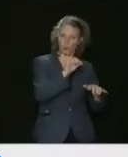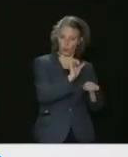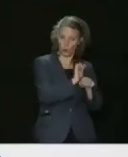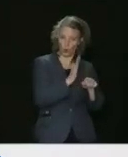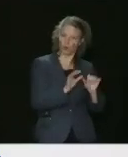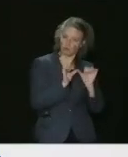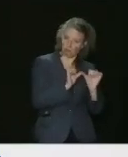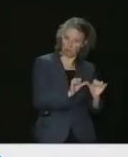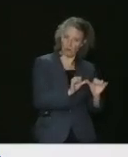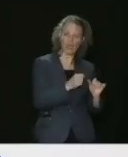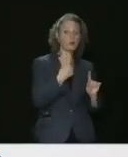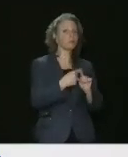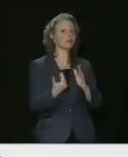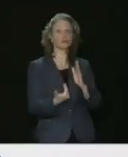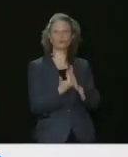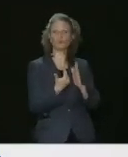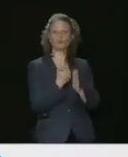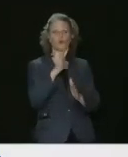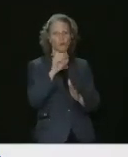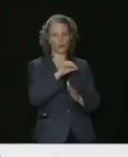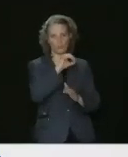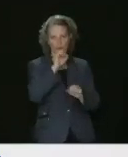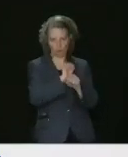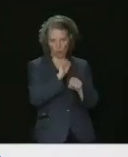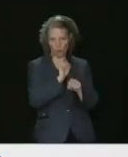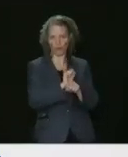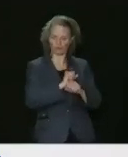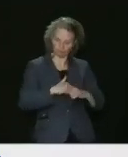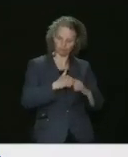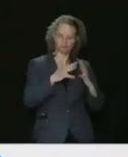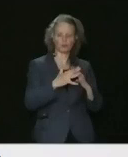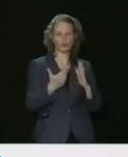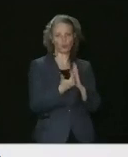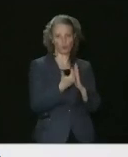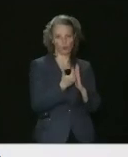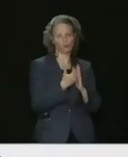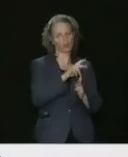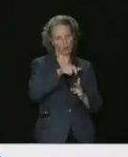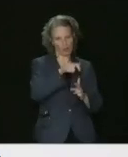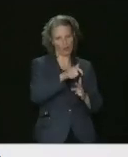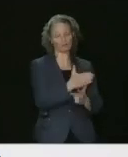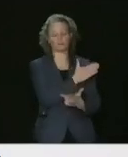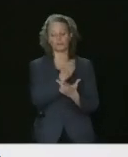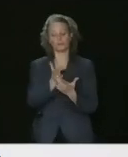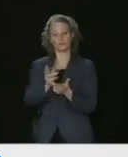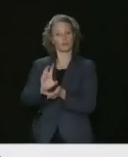new jobs in Quebec. The third investment today